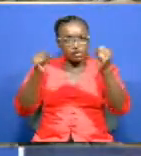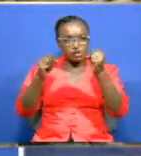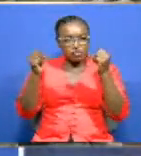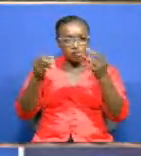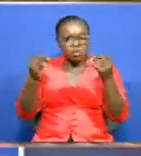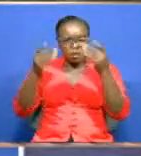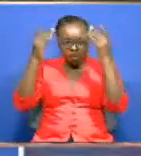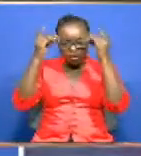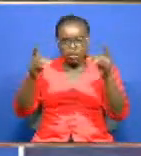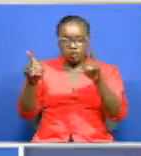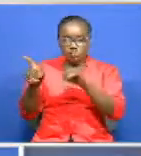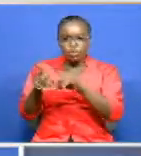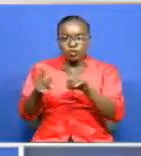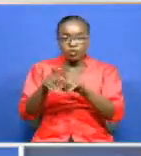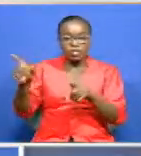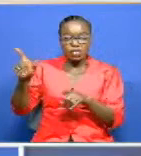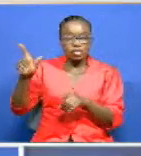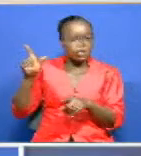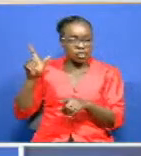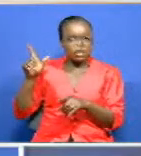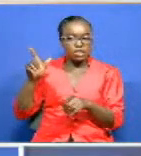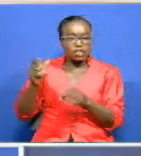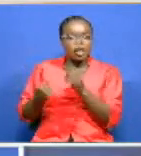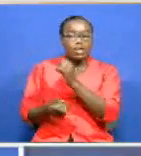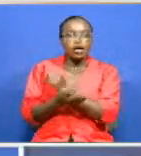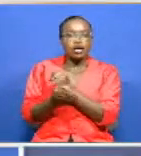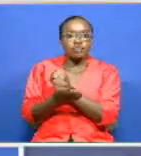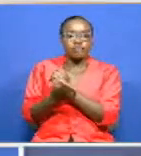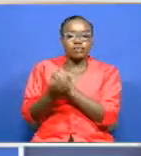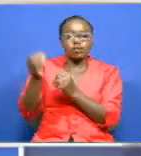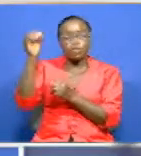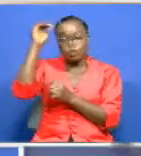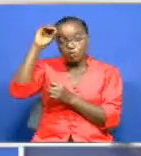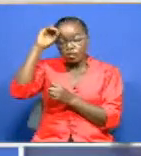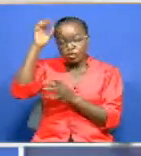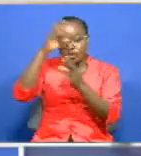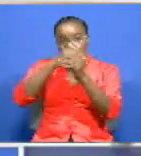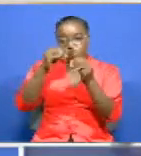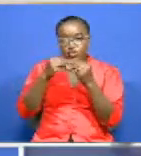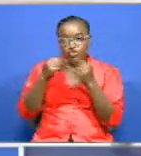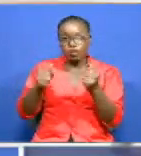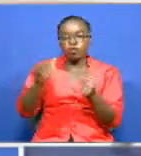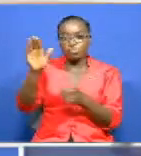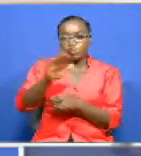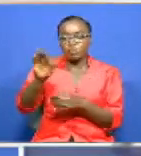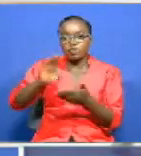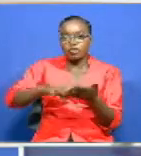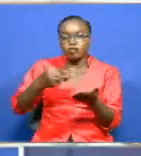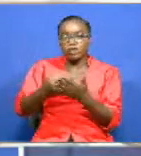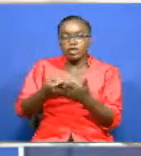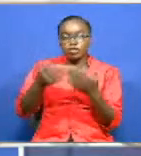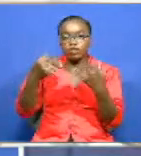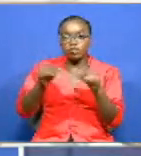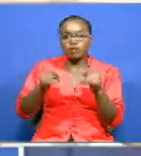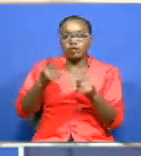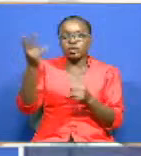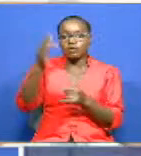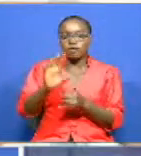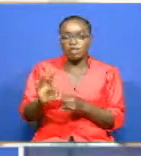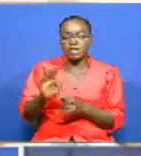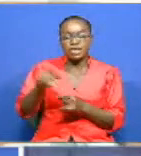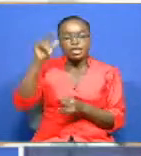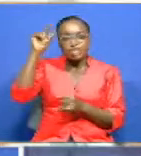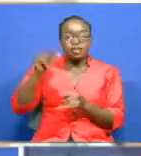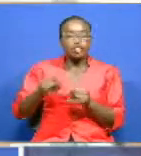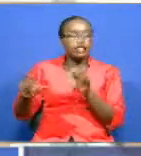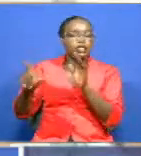decisions that also arced the legislature was an advisory opinion to the president to dissolve parliament for failing to enact the two-thirds gender law.